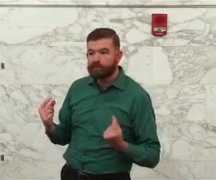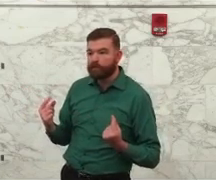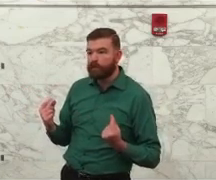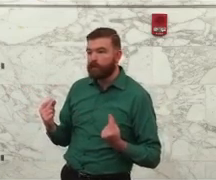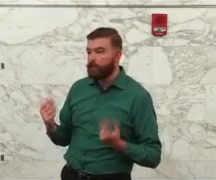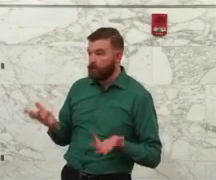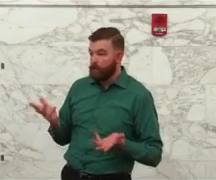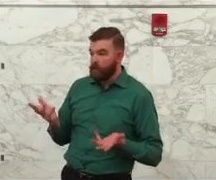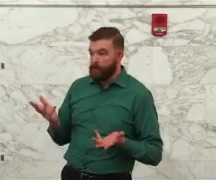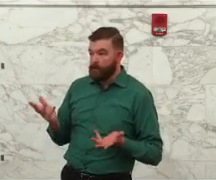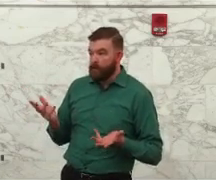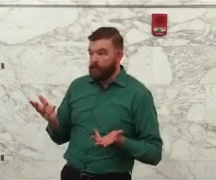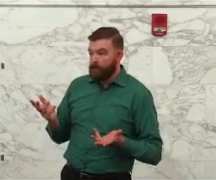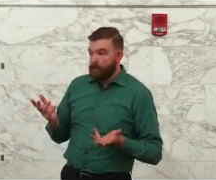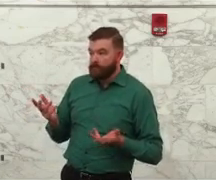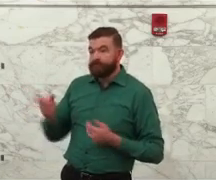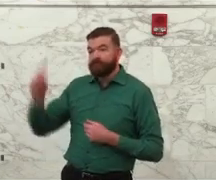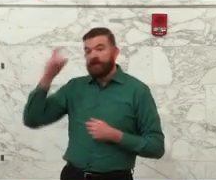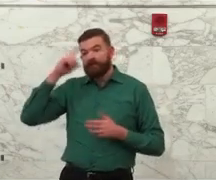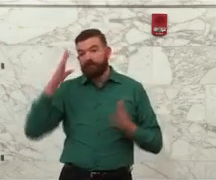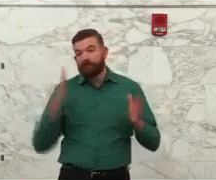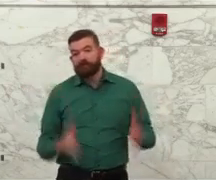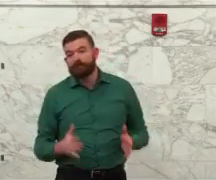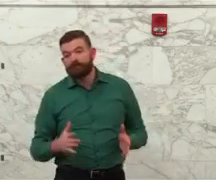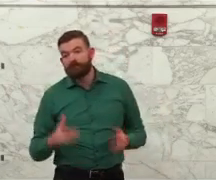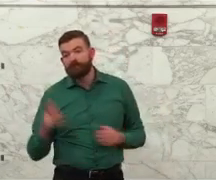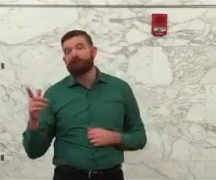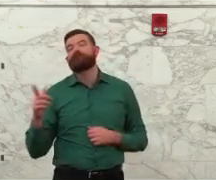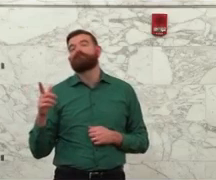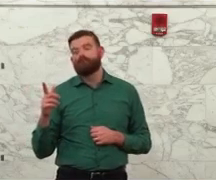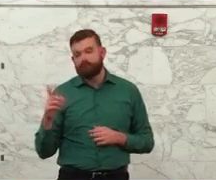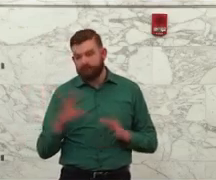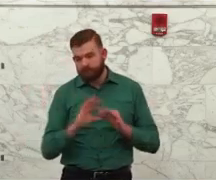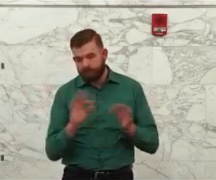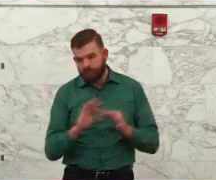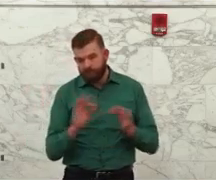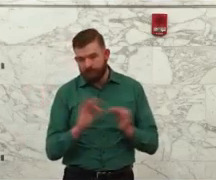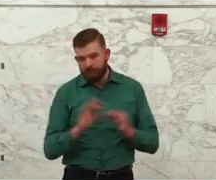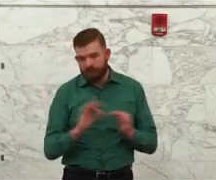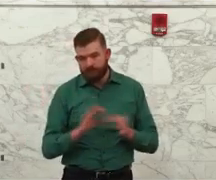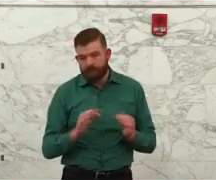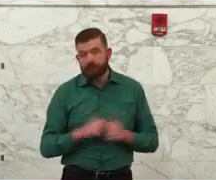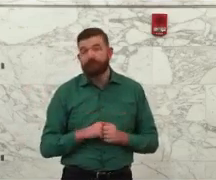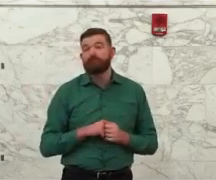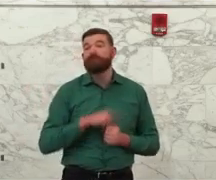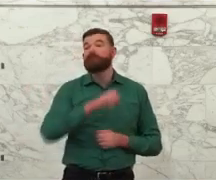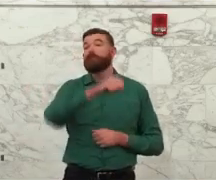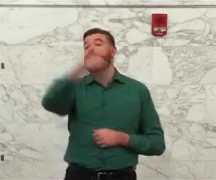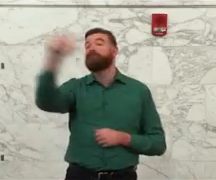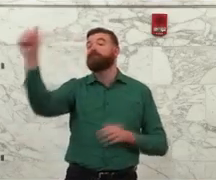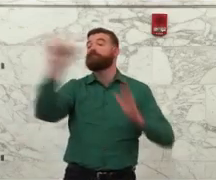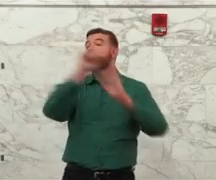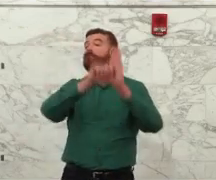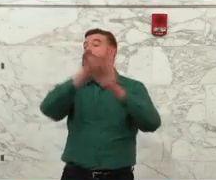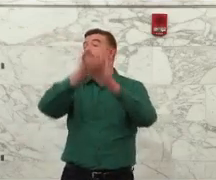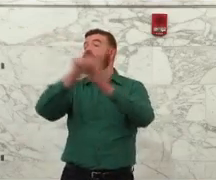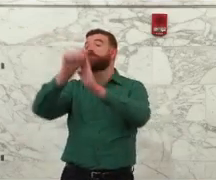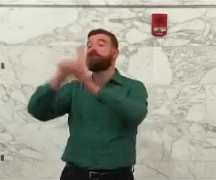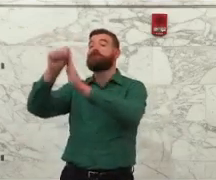or did you act as quickly as you think is possible? I don't think any state has acted as proactively. I'd put our record up against